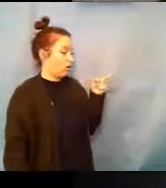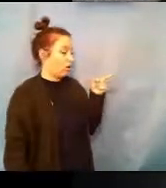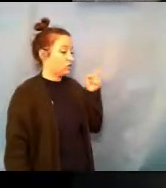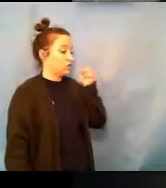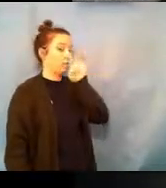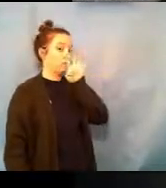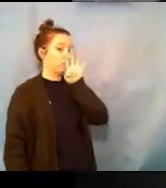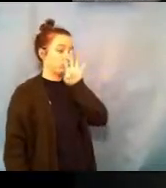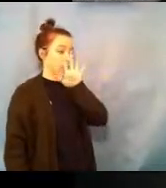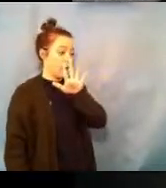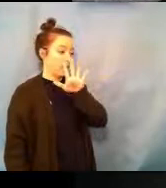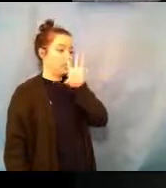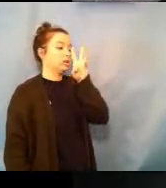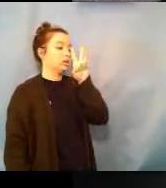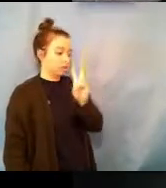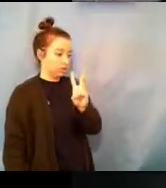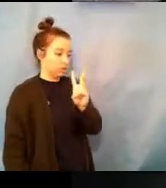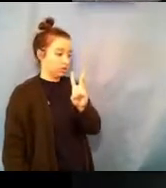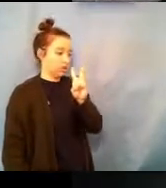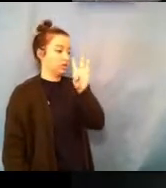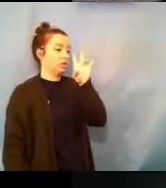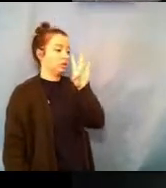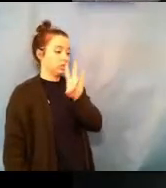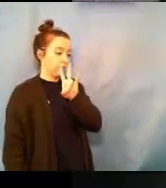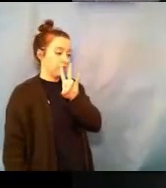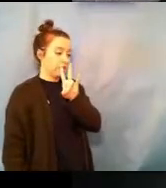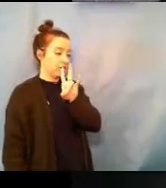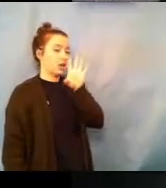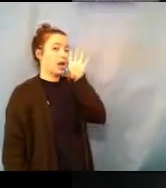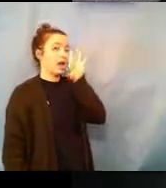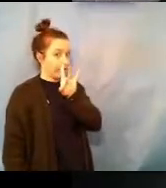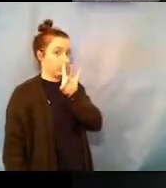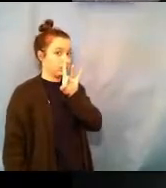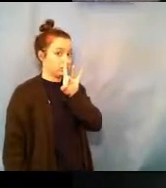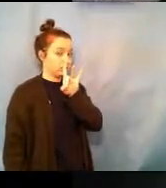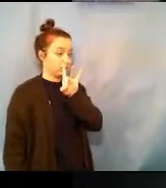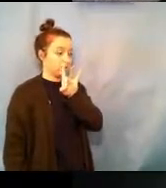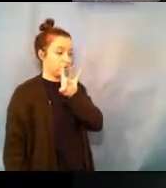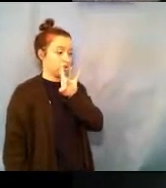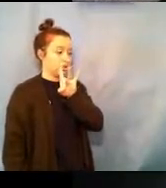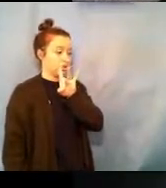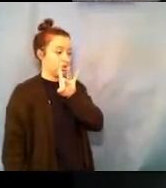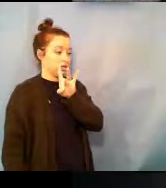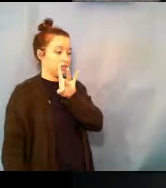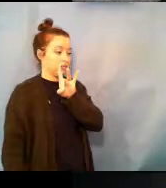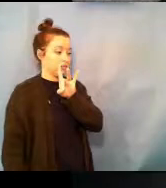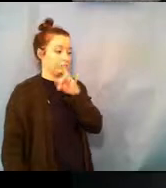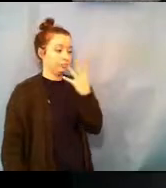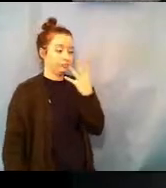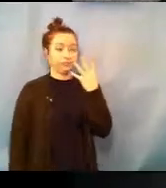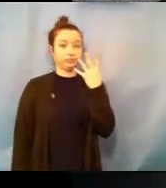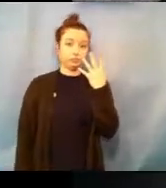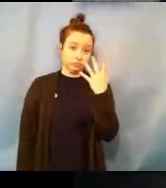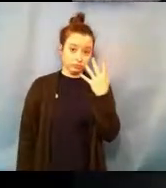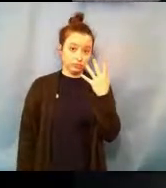4. 5, 6, 7, 8. So I had